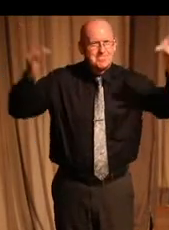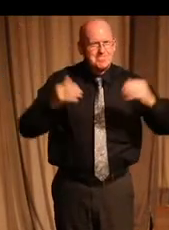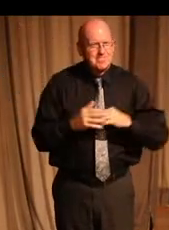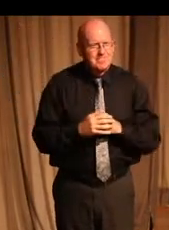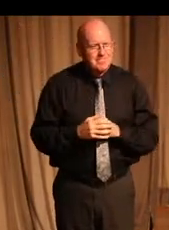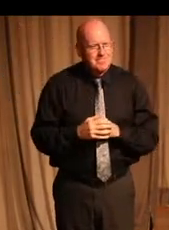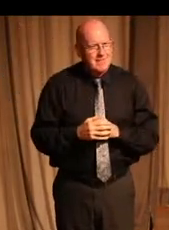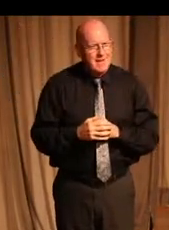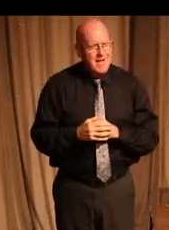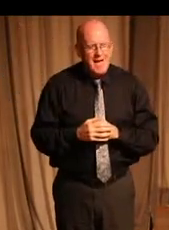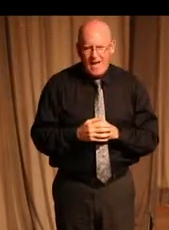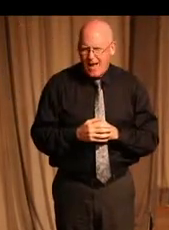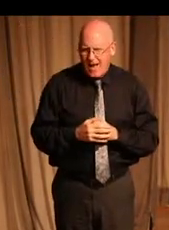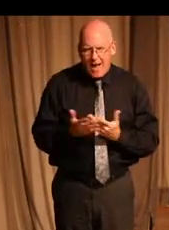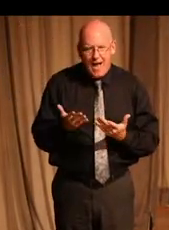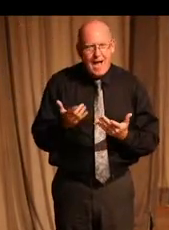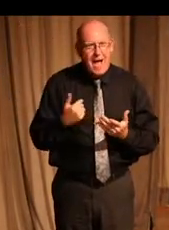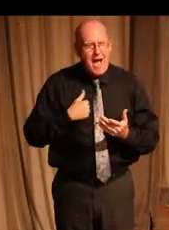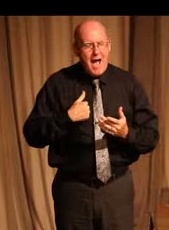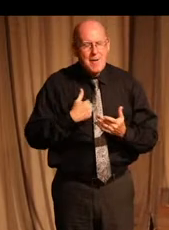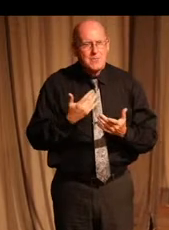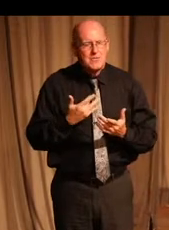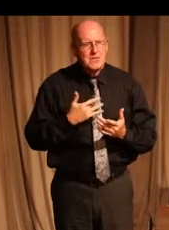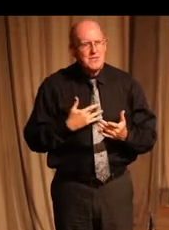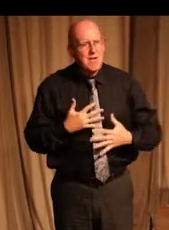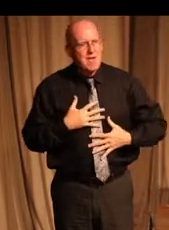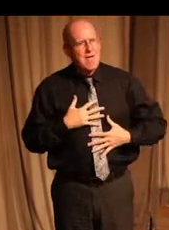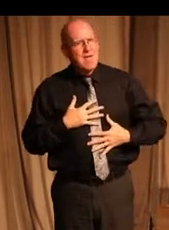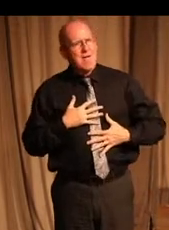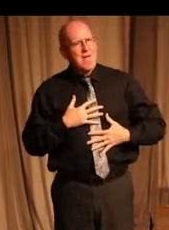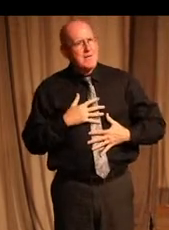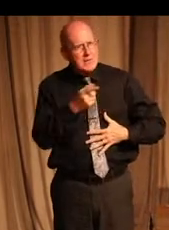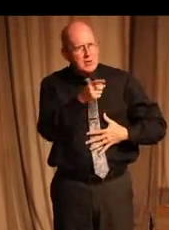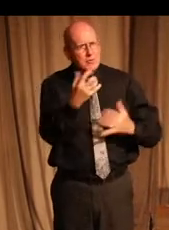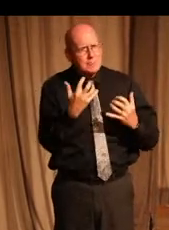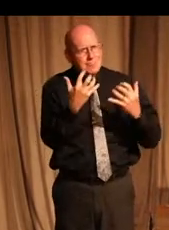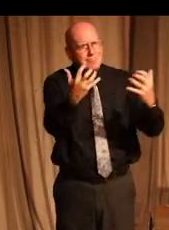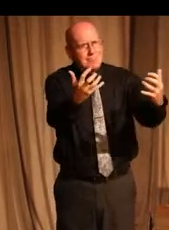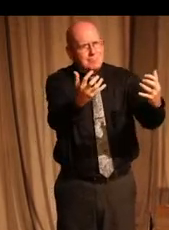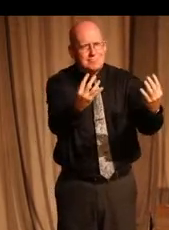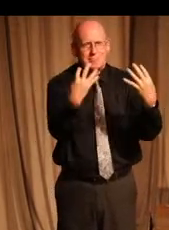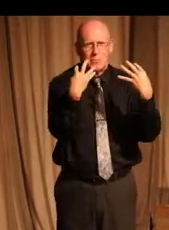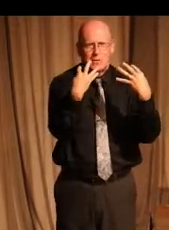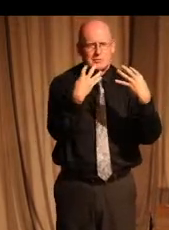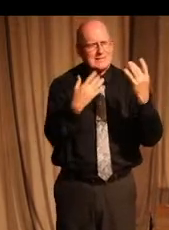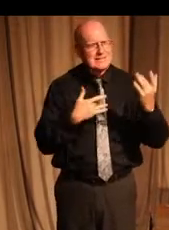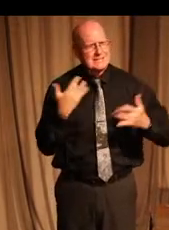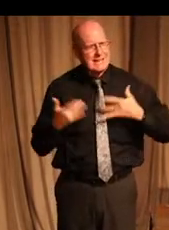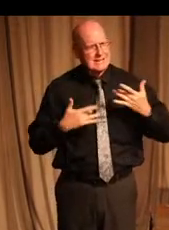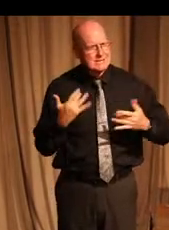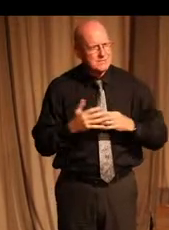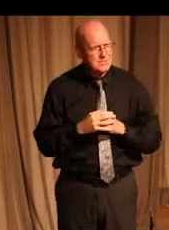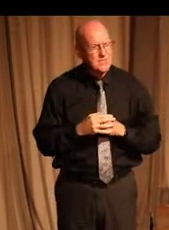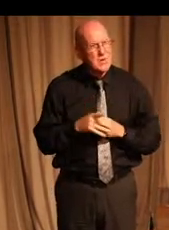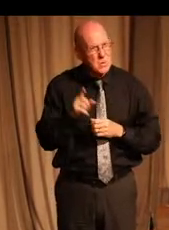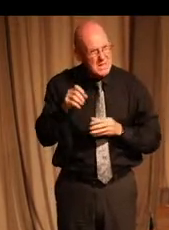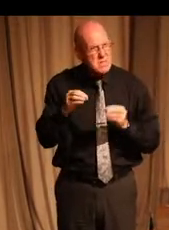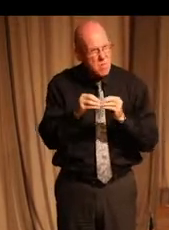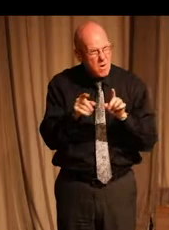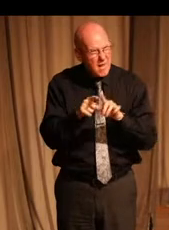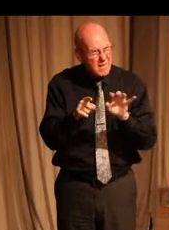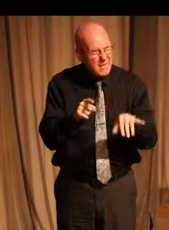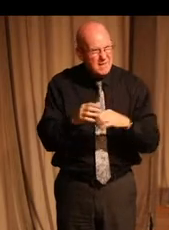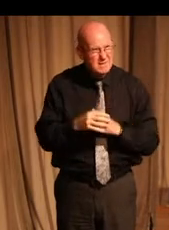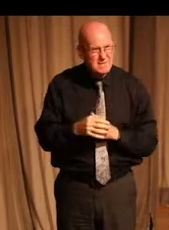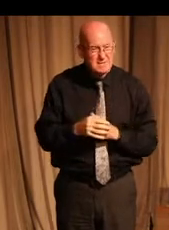can't get over the fact that I get to be with you all right now, you know? Like, this is so exciting. I think we need more of that. And it's been a